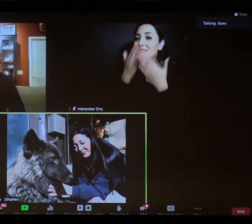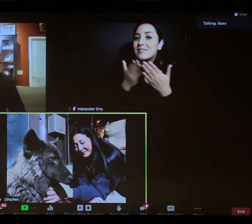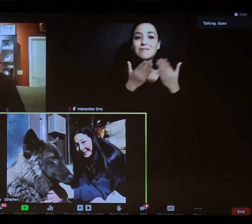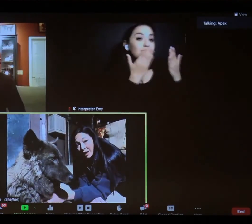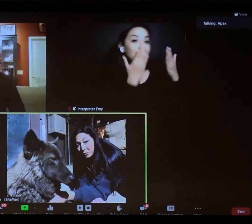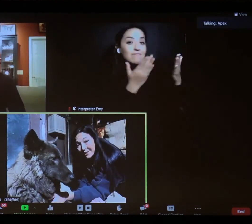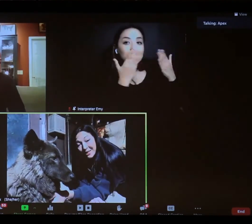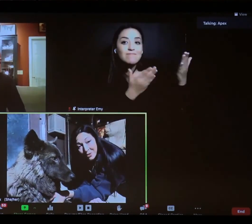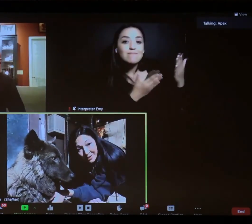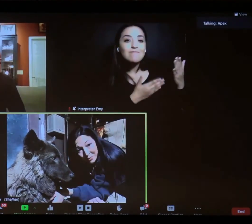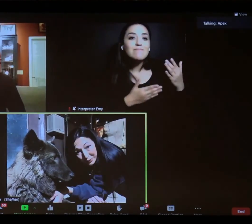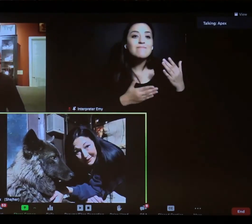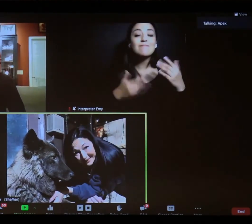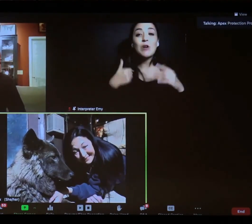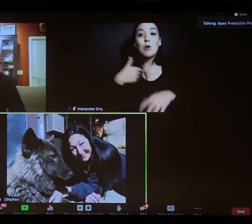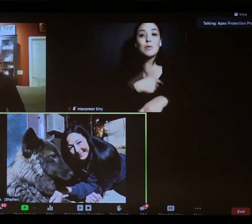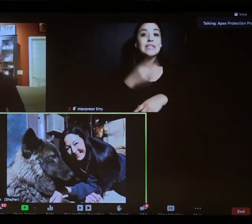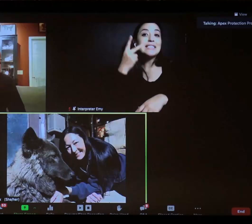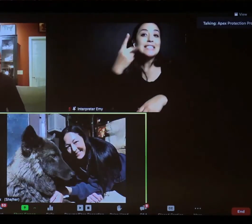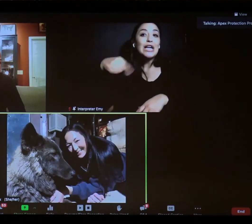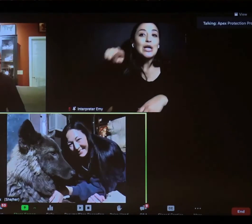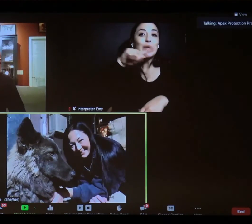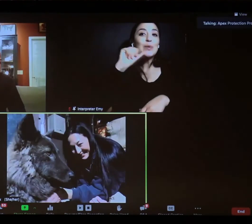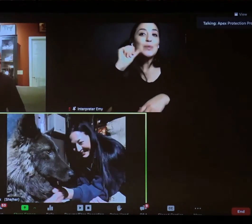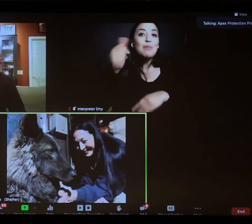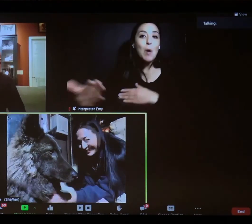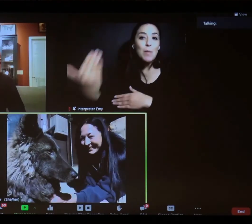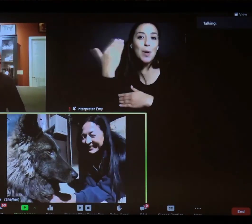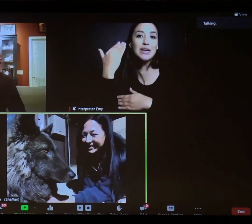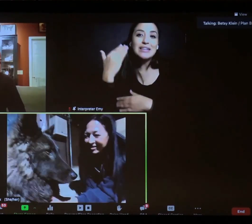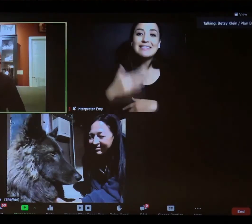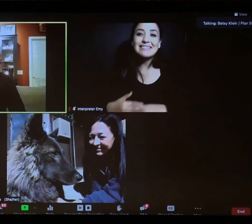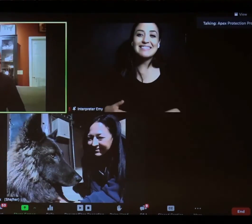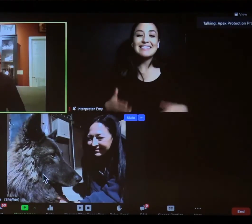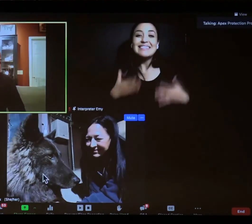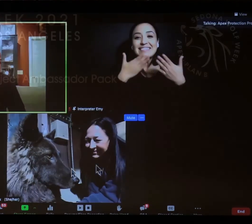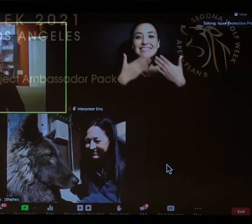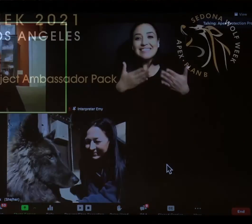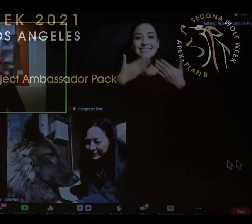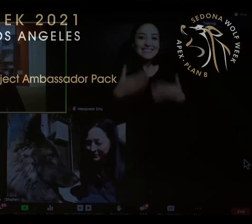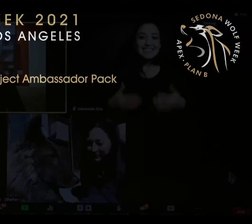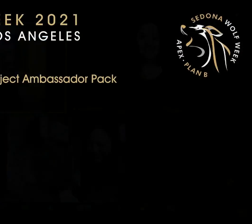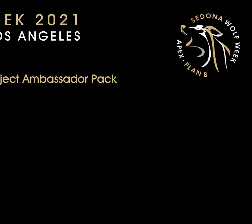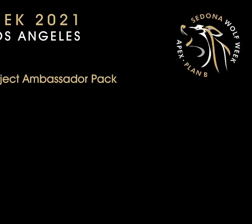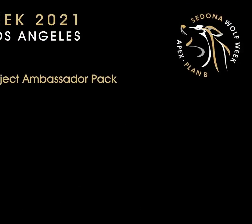And we'll see you in the morning. Thank you, everybody. Thank you. We'll see you in the morning.